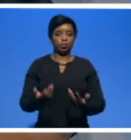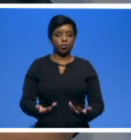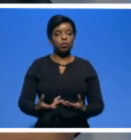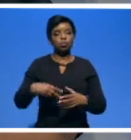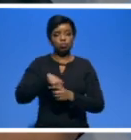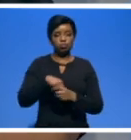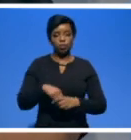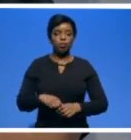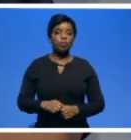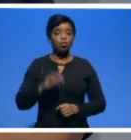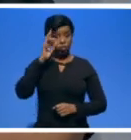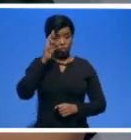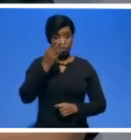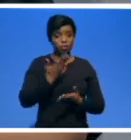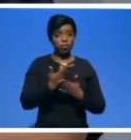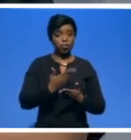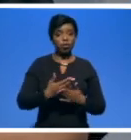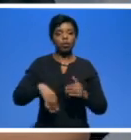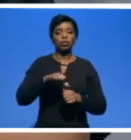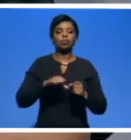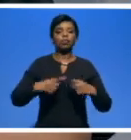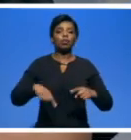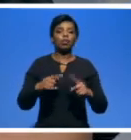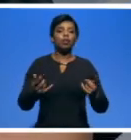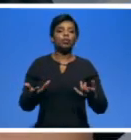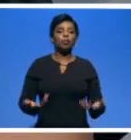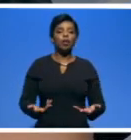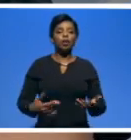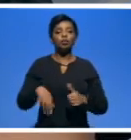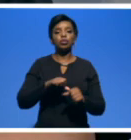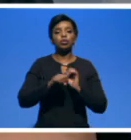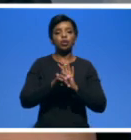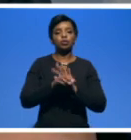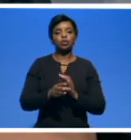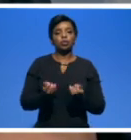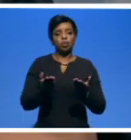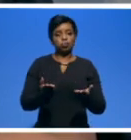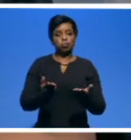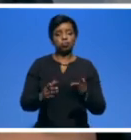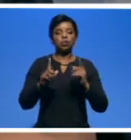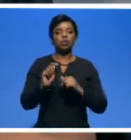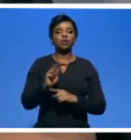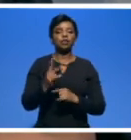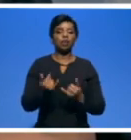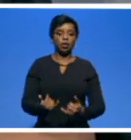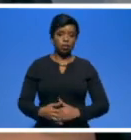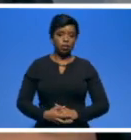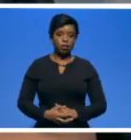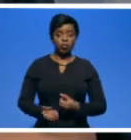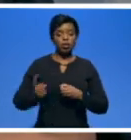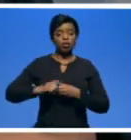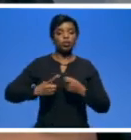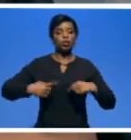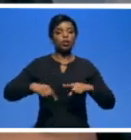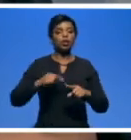of this conversation through our social media platforms, which are reflected on your screen right now. We are joined by Ms.